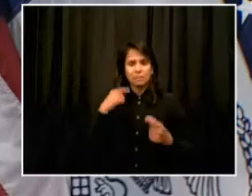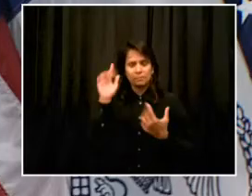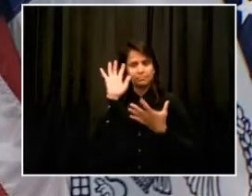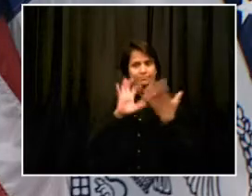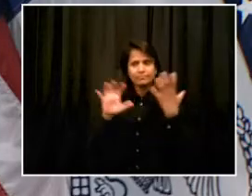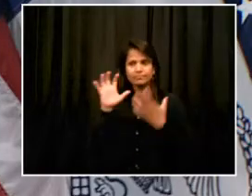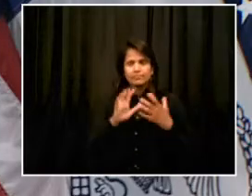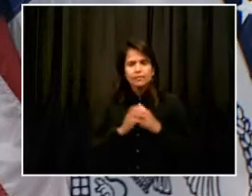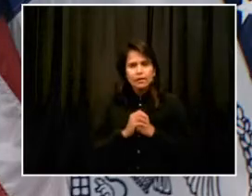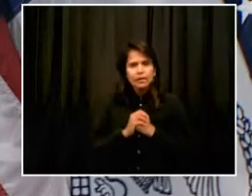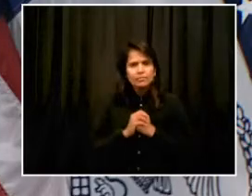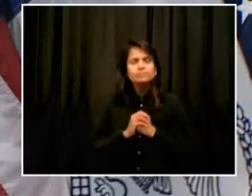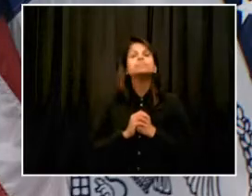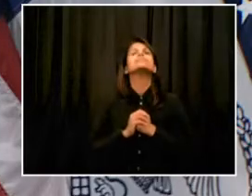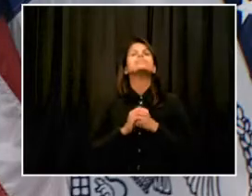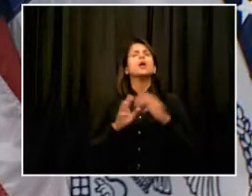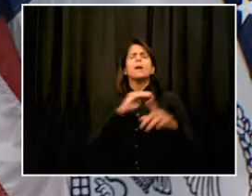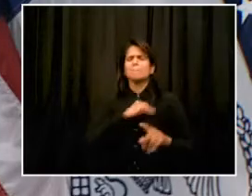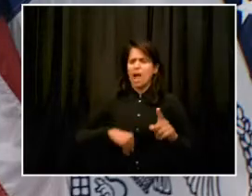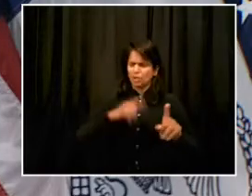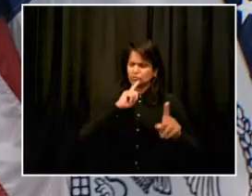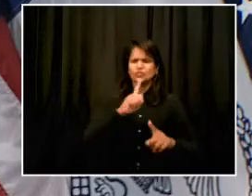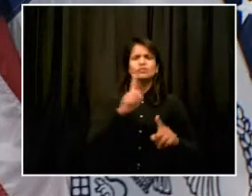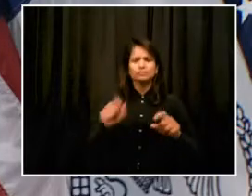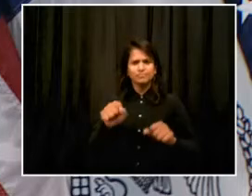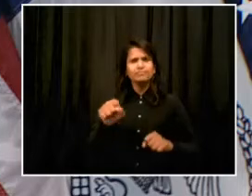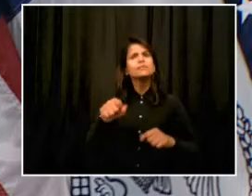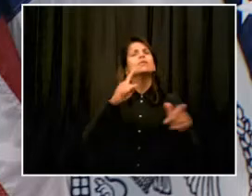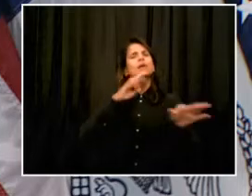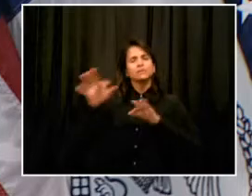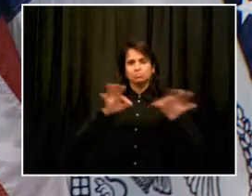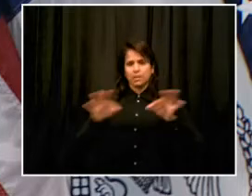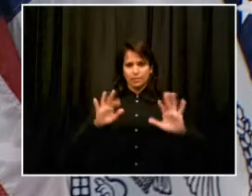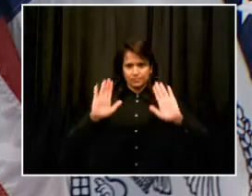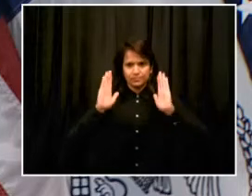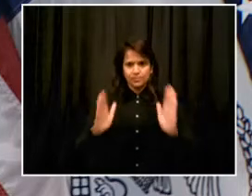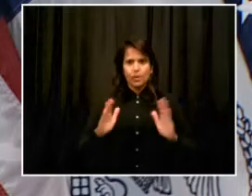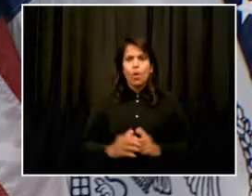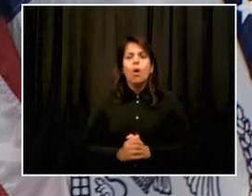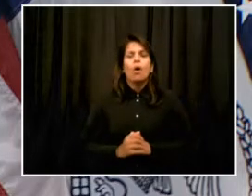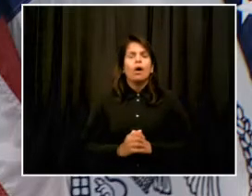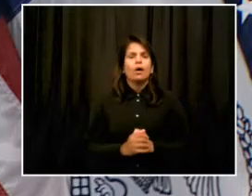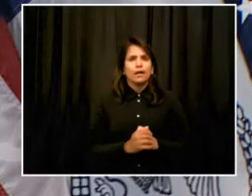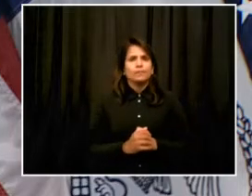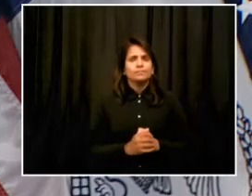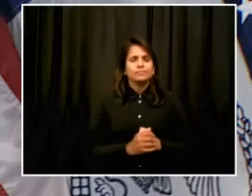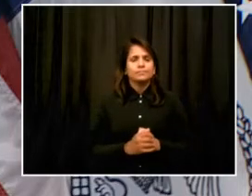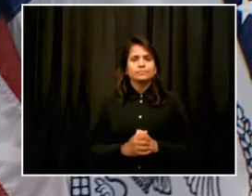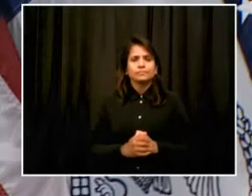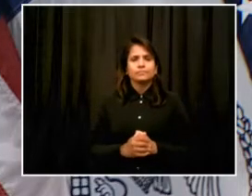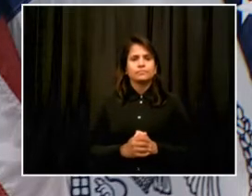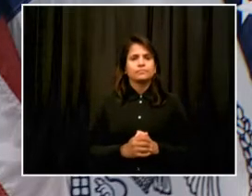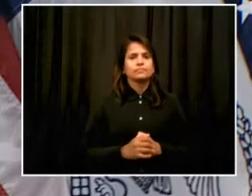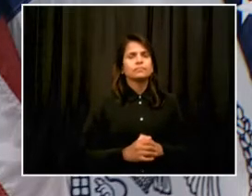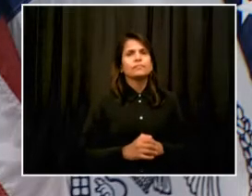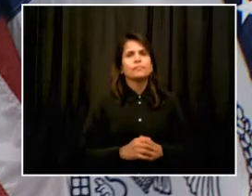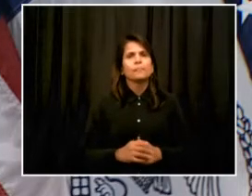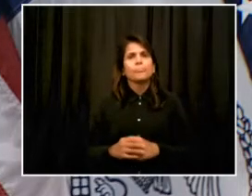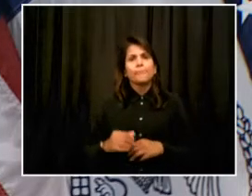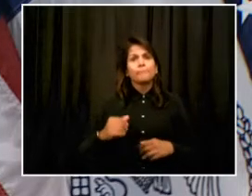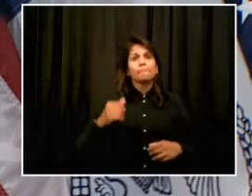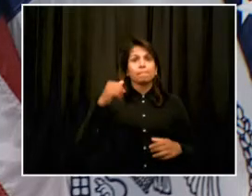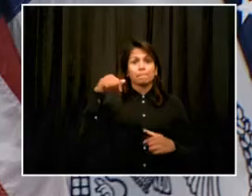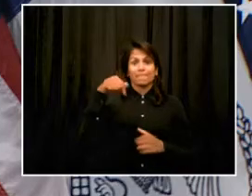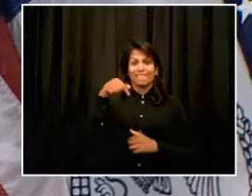with the sheriff and the second with Dr. Long. So again, this is a new approach, and we're going to use